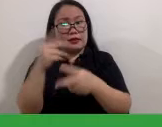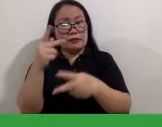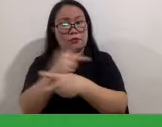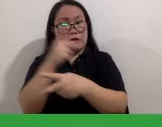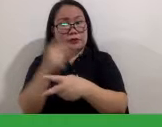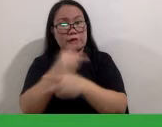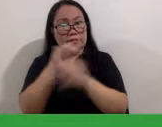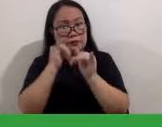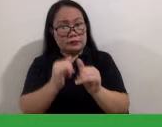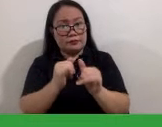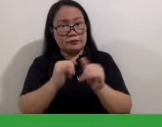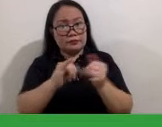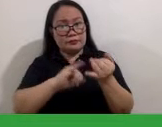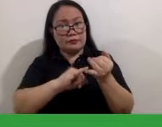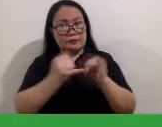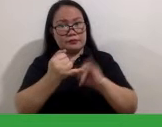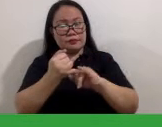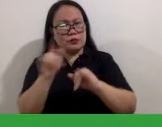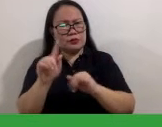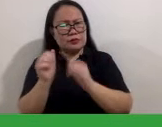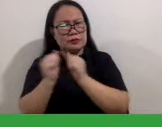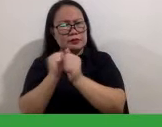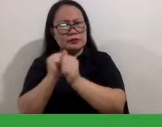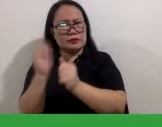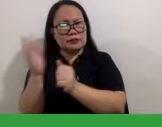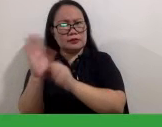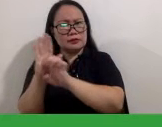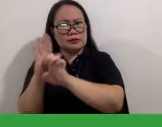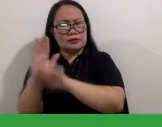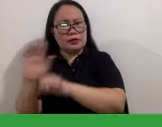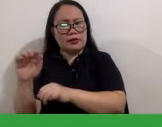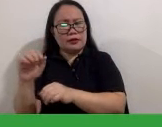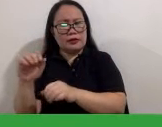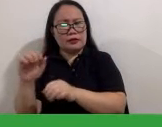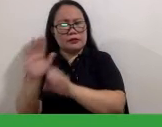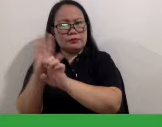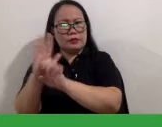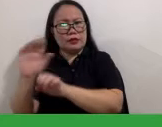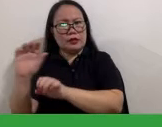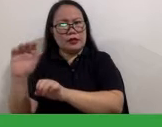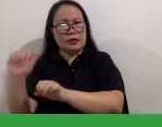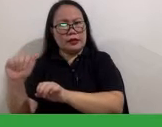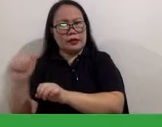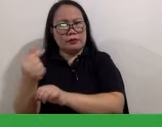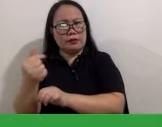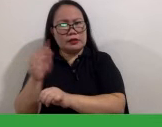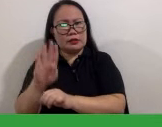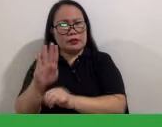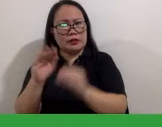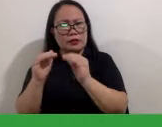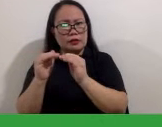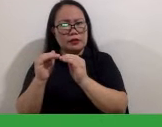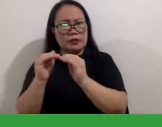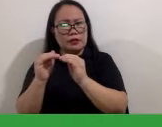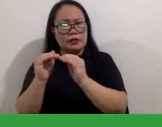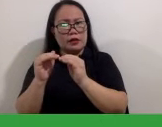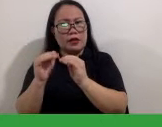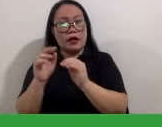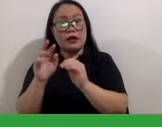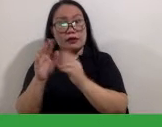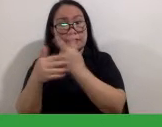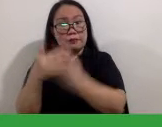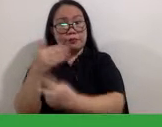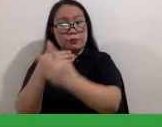So what do we mean by this? Let's have an example. So if I have a plus b and a and b are integers,